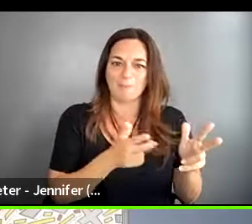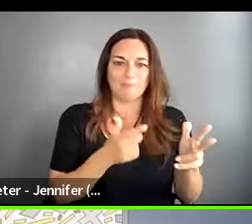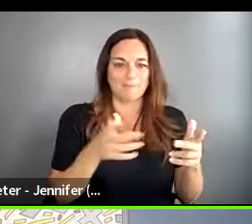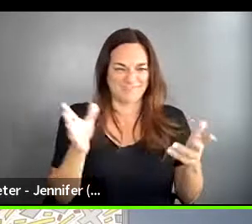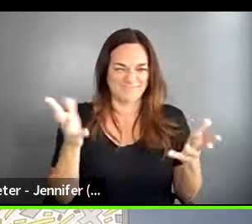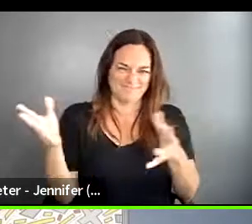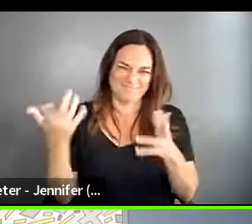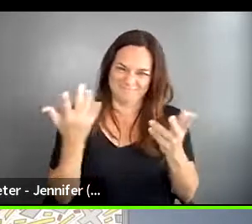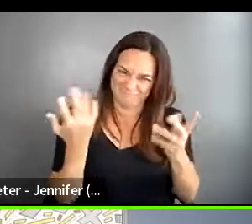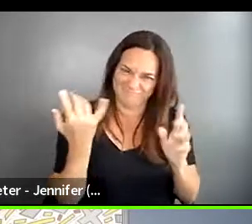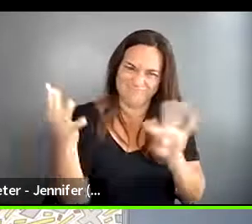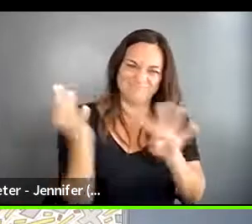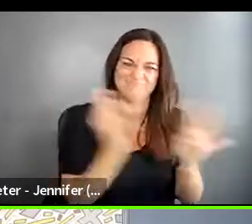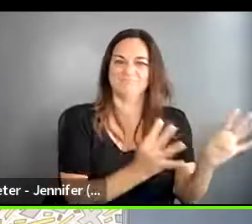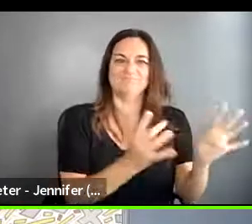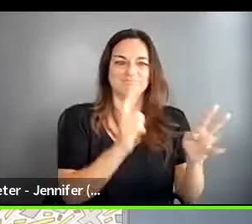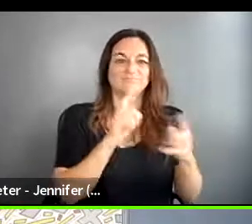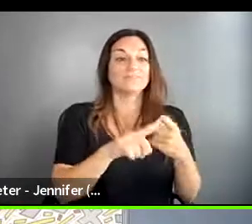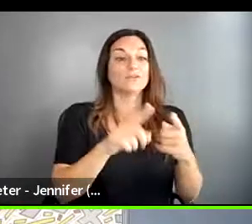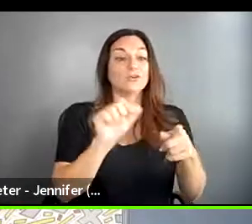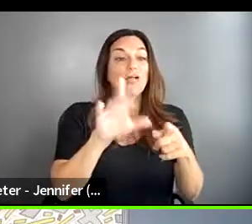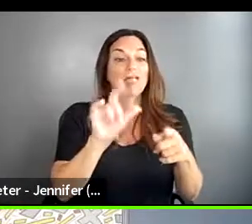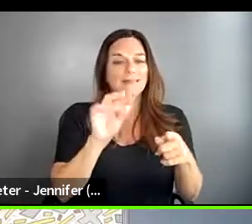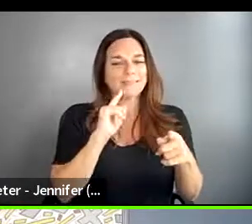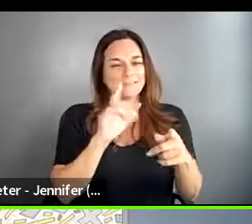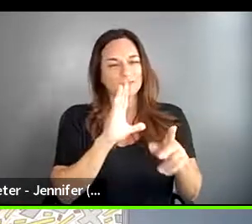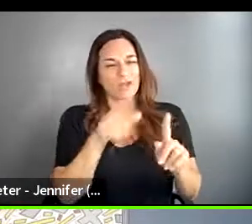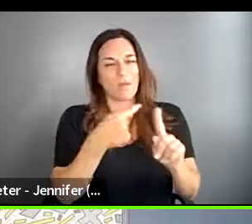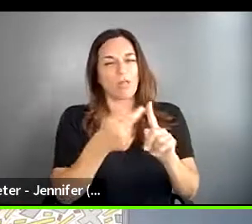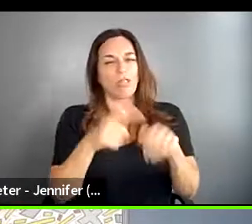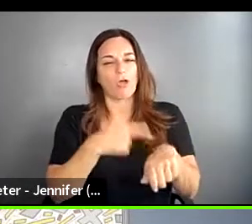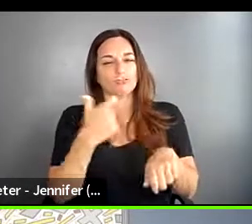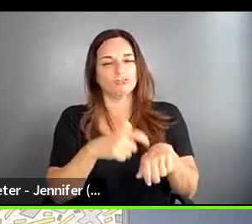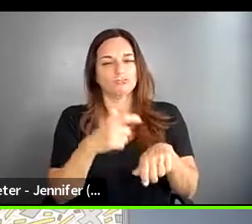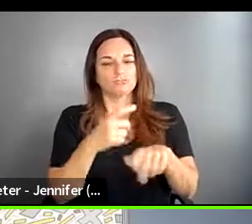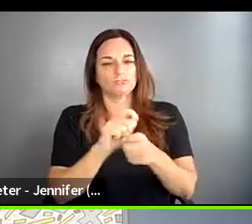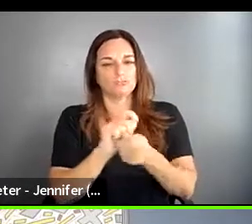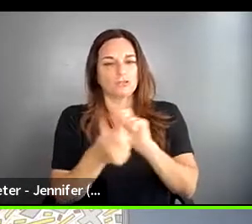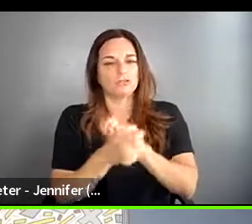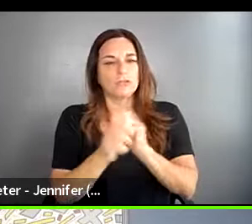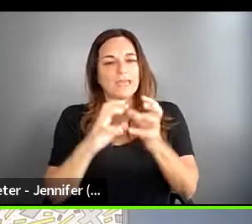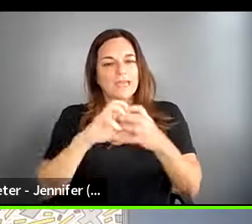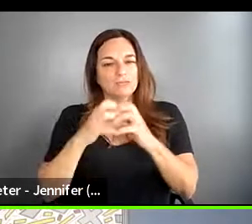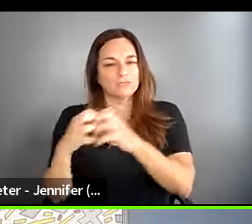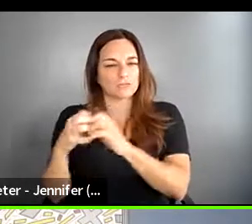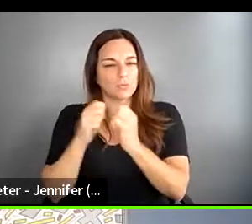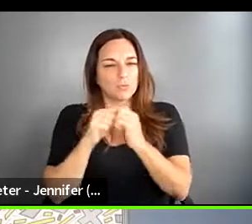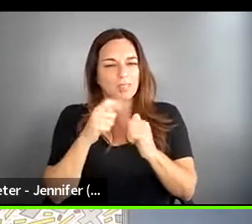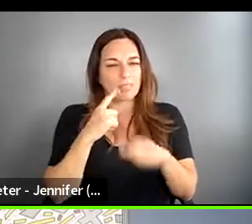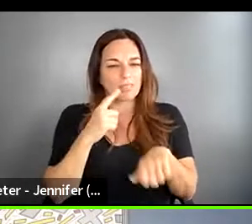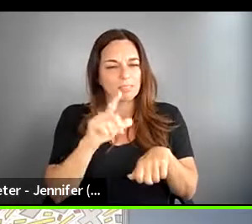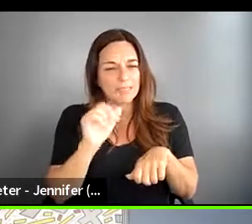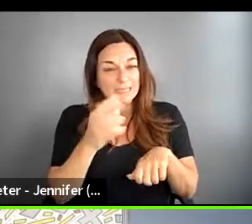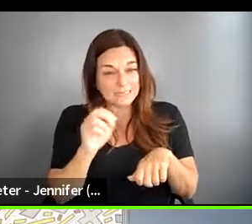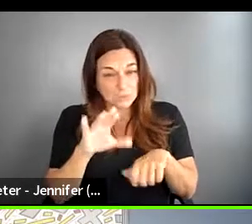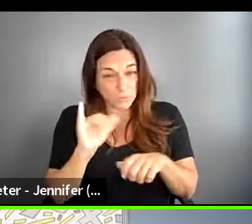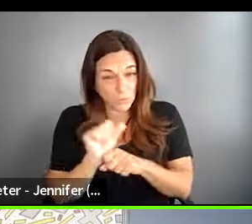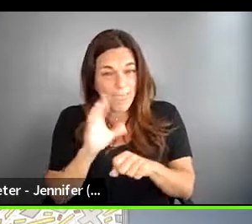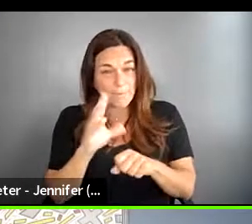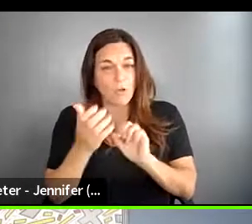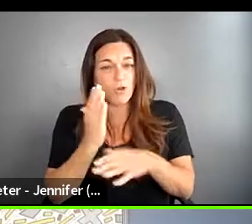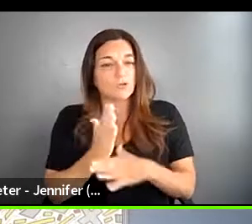a tangible strategy for long-term change. Let's talk about the intersections of our legislative work and with partners and what is next.